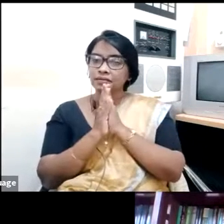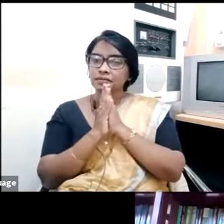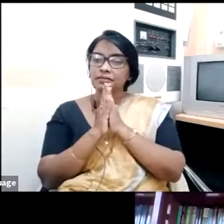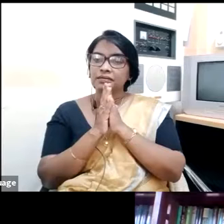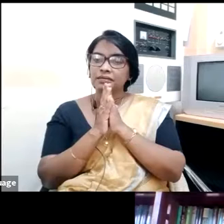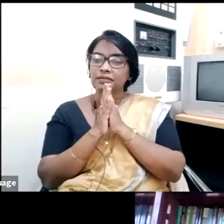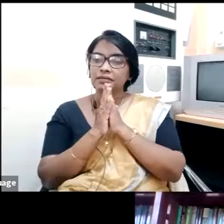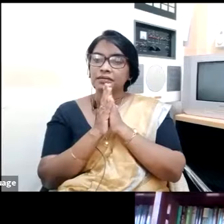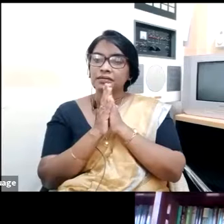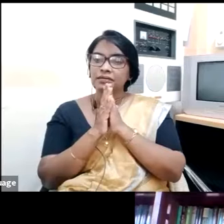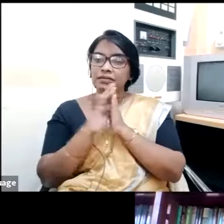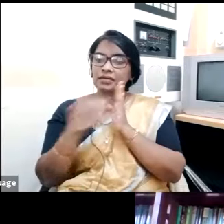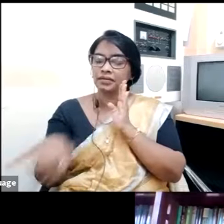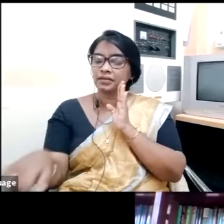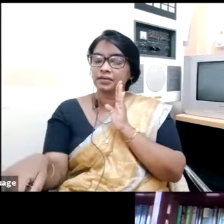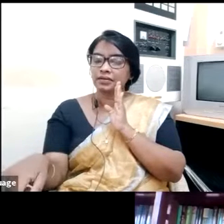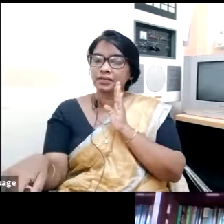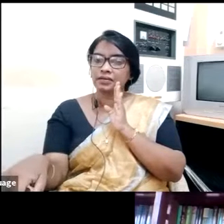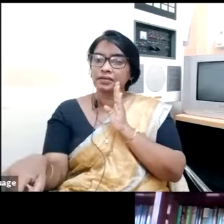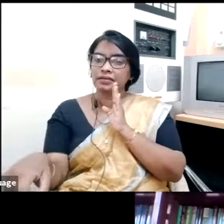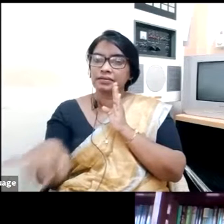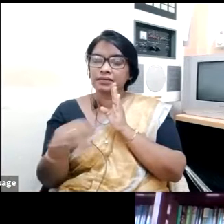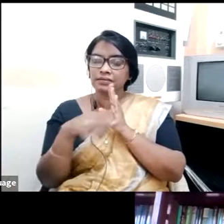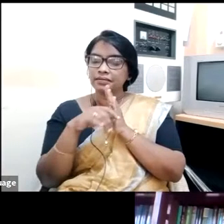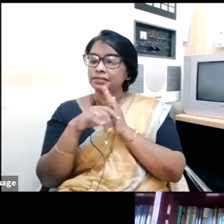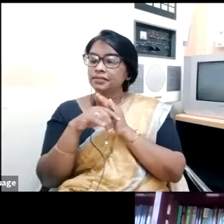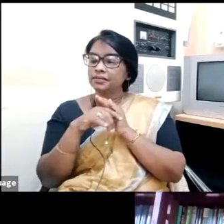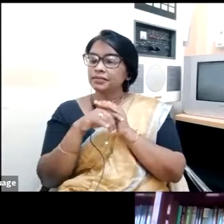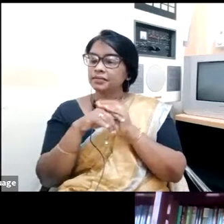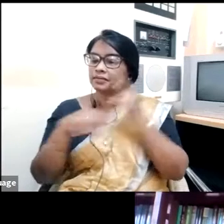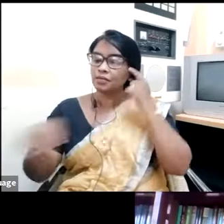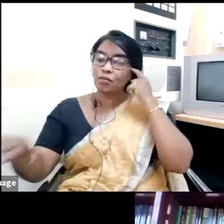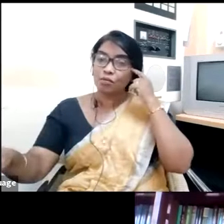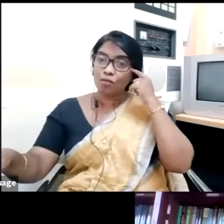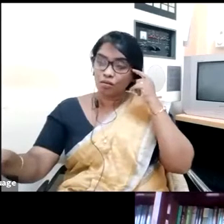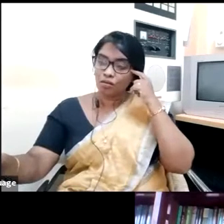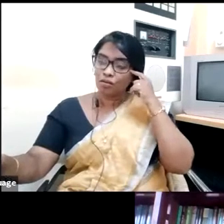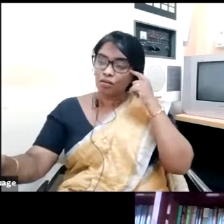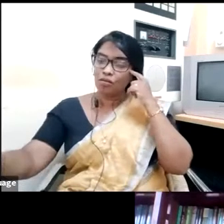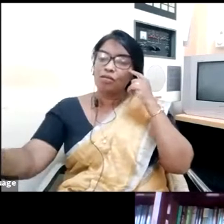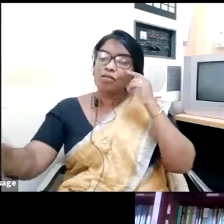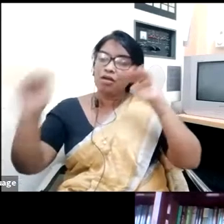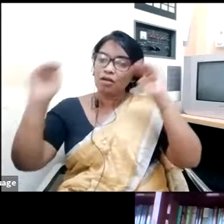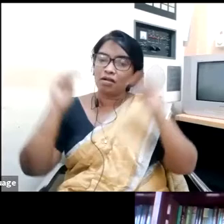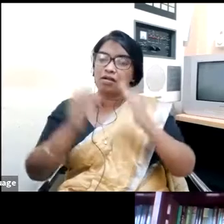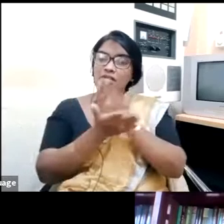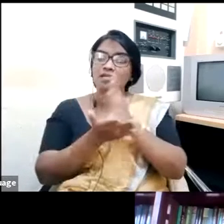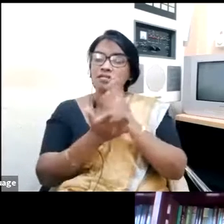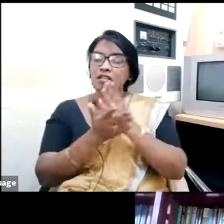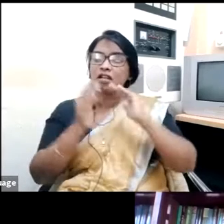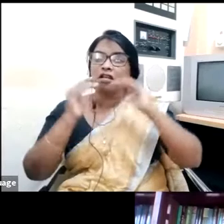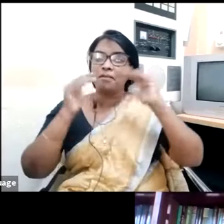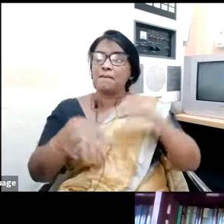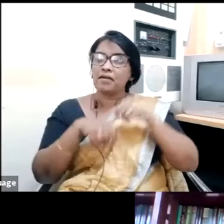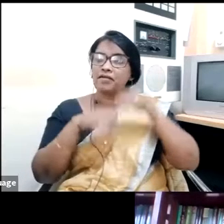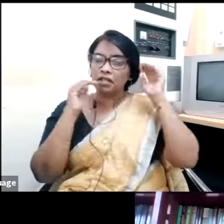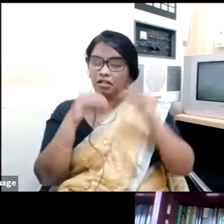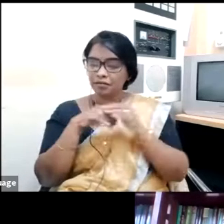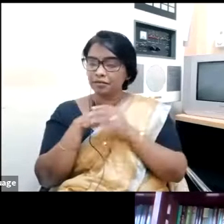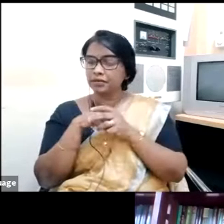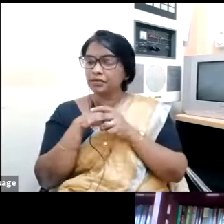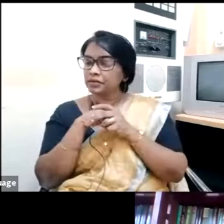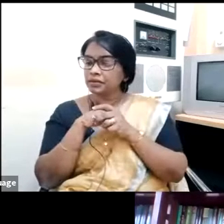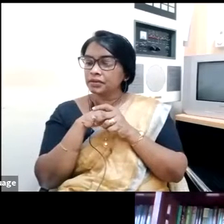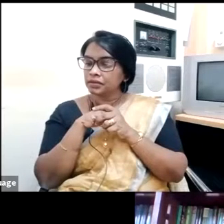boilers. So we'll be self-sufficient in 2030 by cultivating over 200 hectares